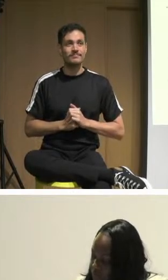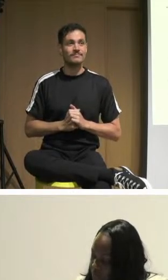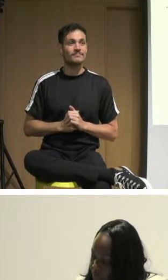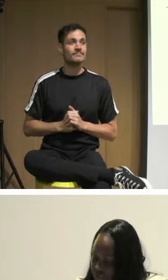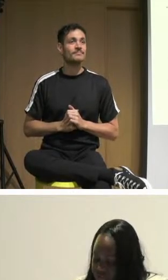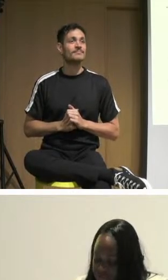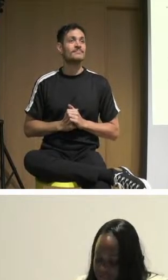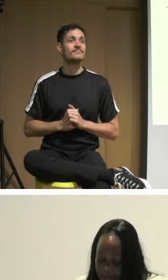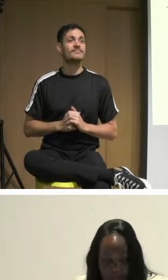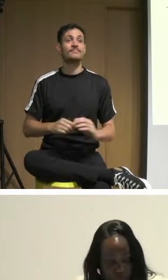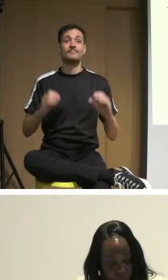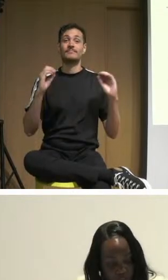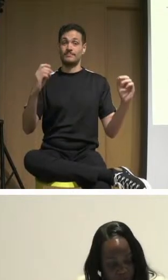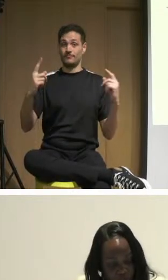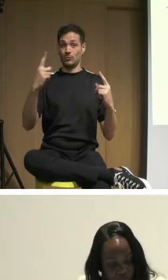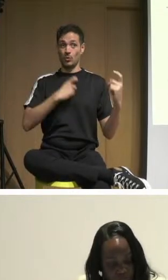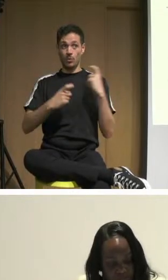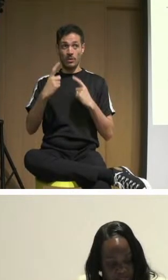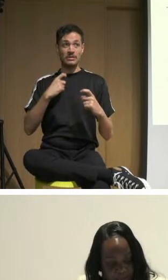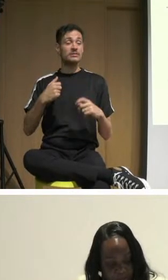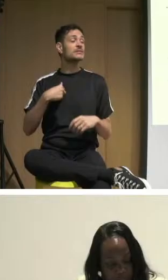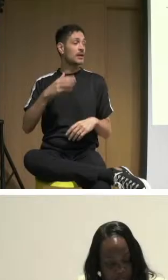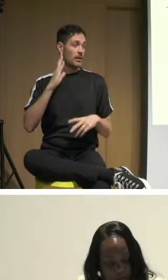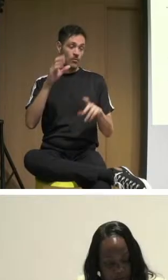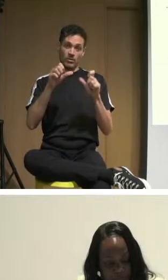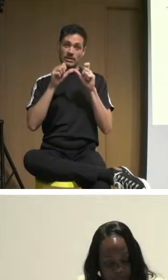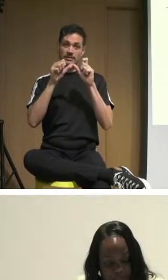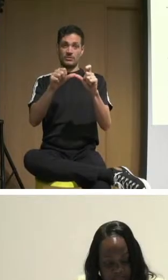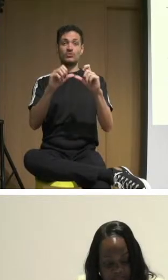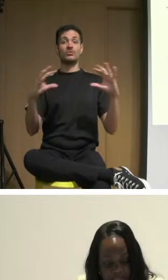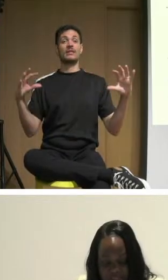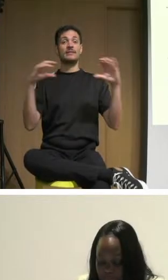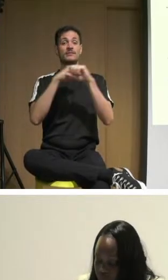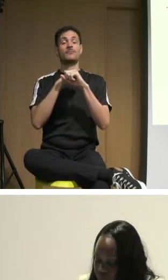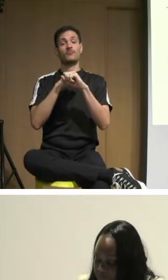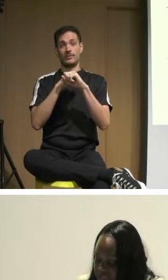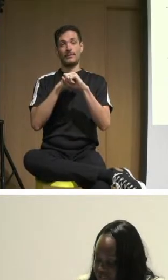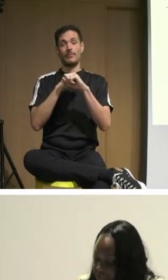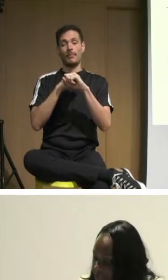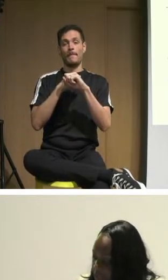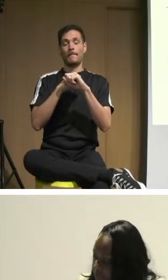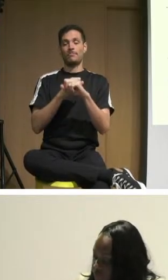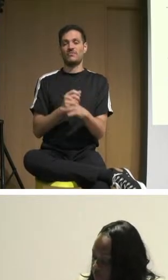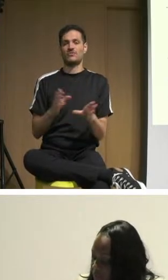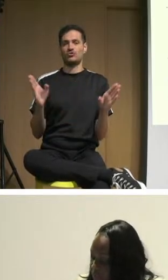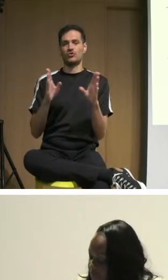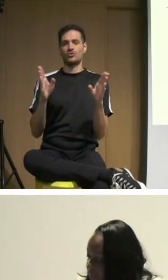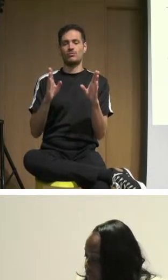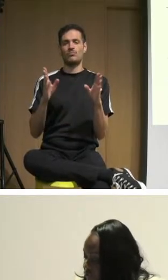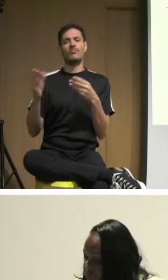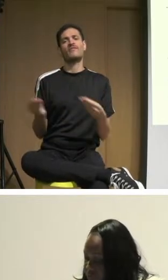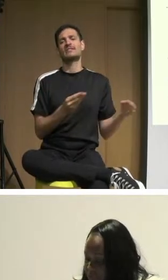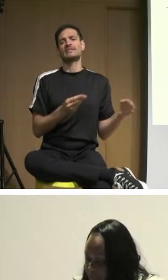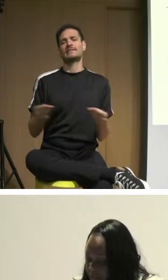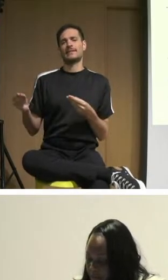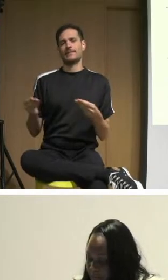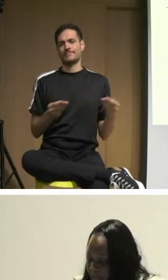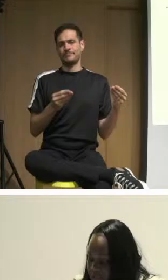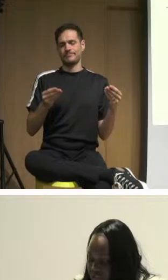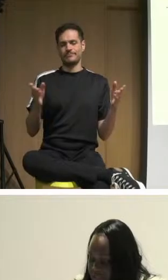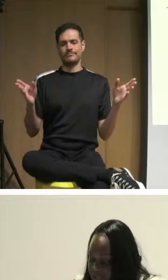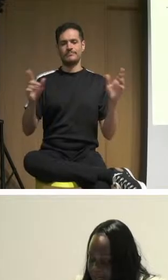With no questions, I am going to move to the summary of the facilitated small group sessions. So I want to give commissioners,